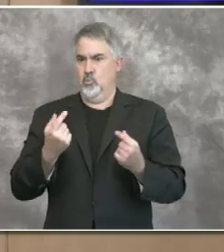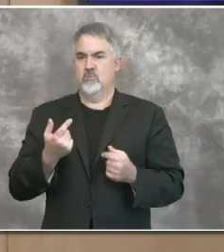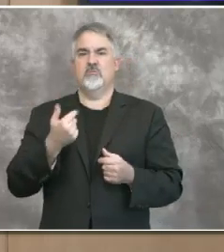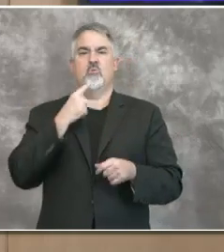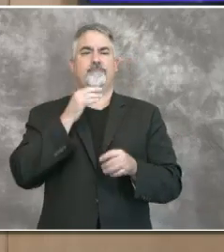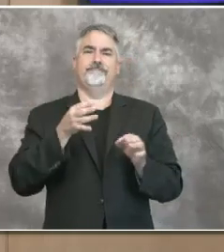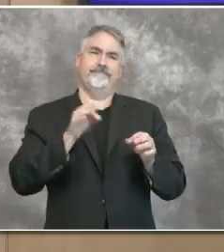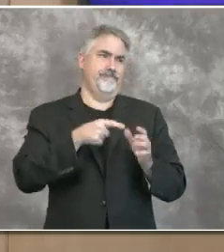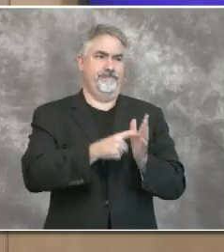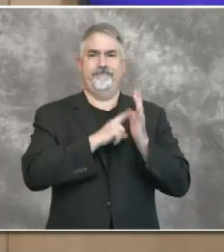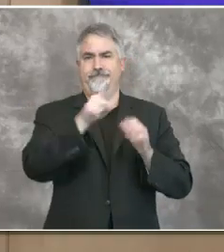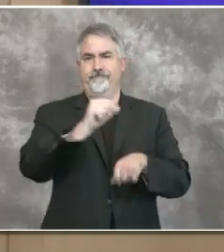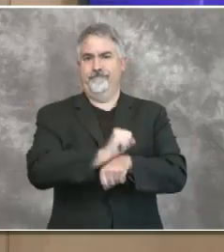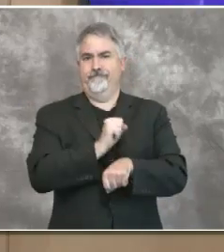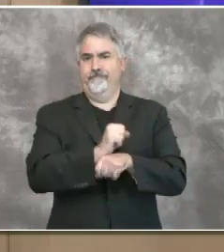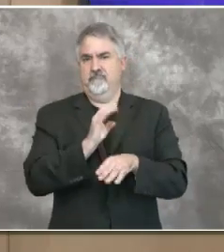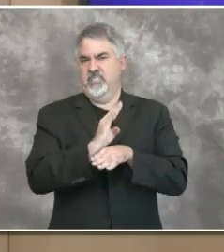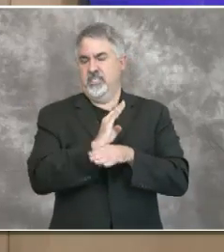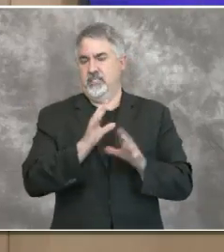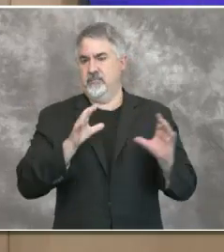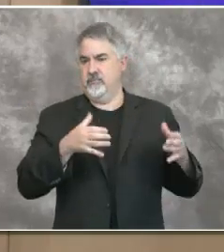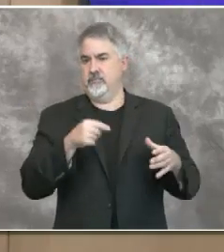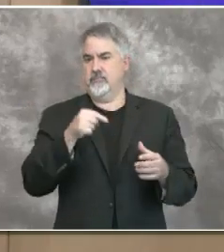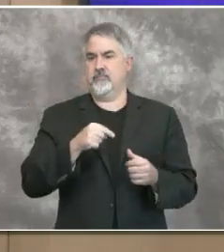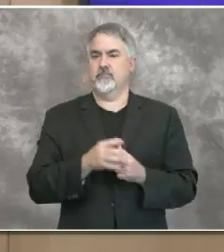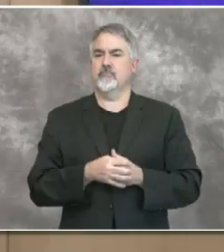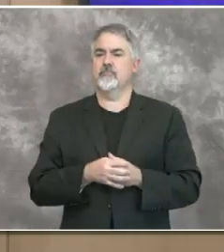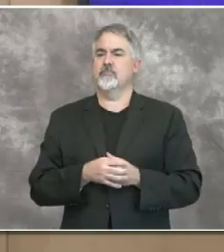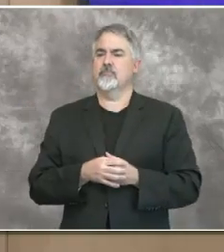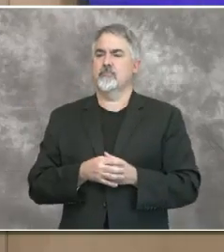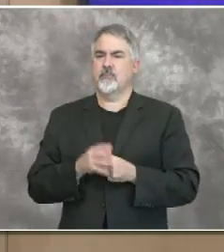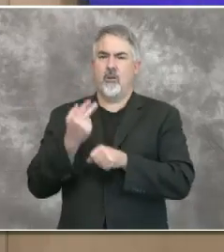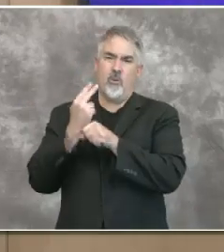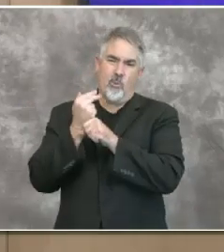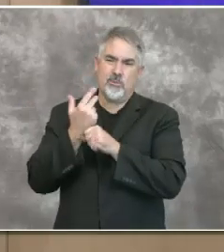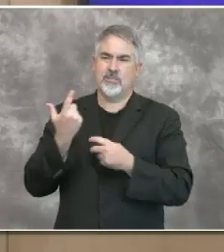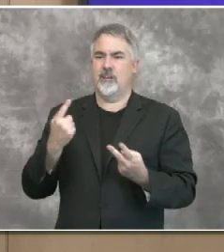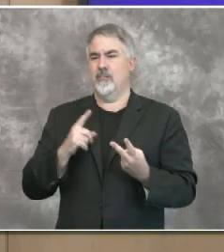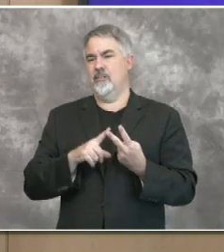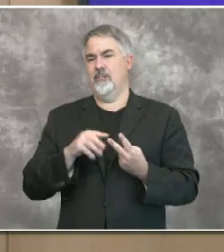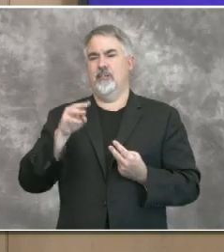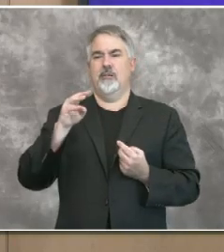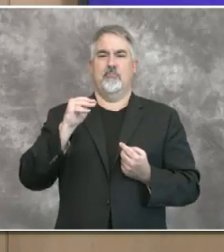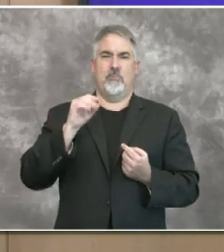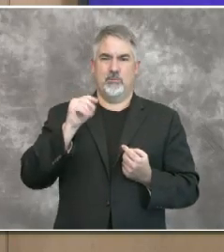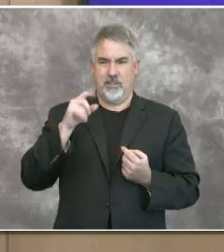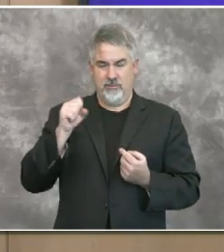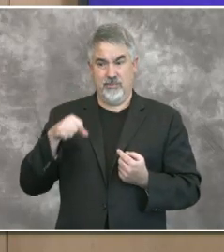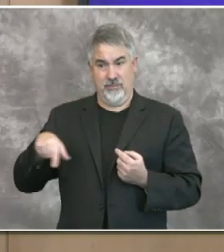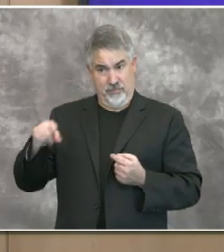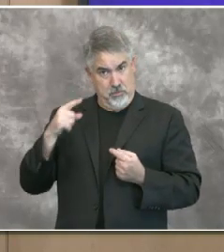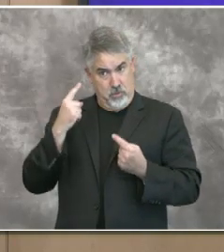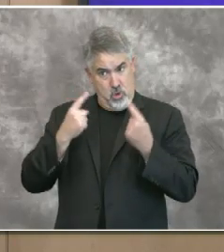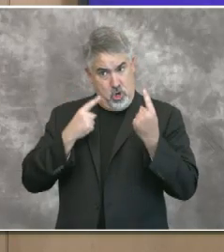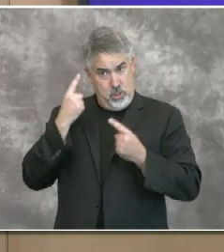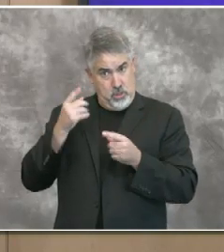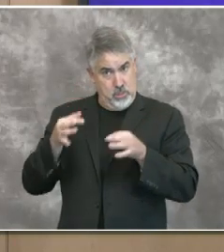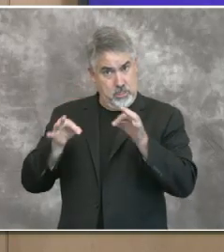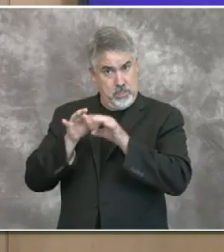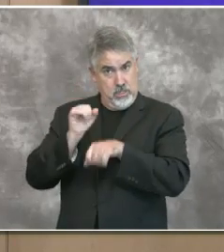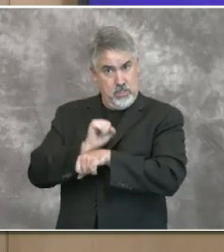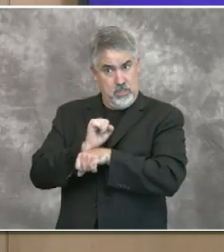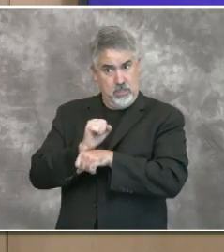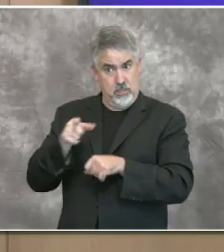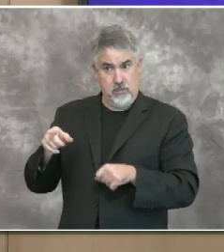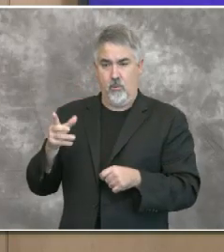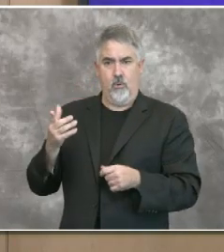whether motels, hotels, and short-term rental businesses are considered essential? Also, some counties in California have banned